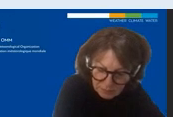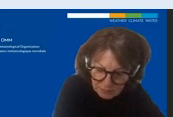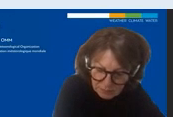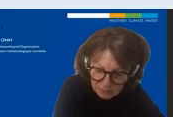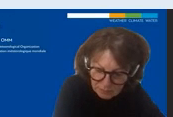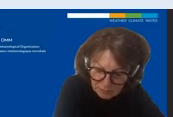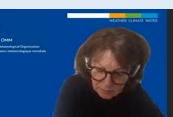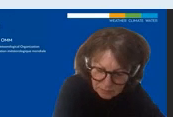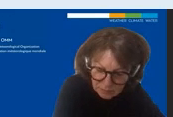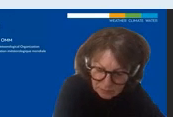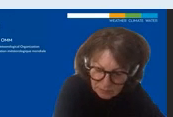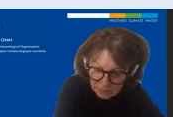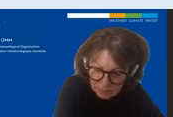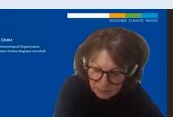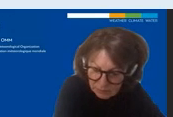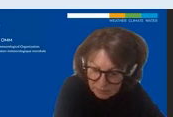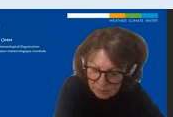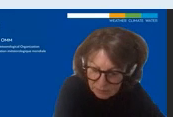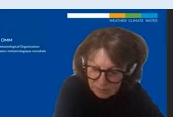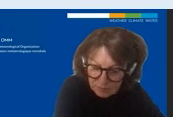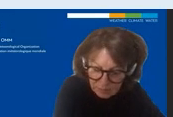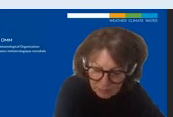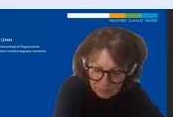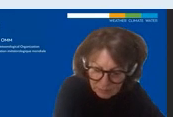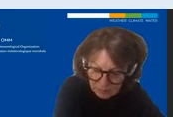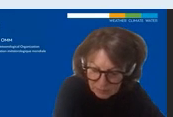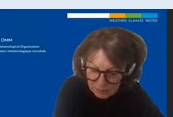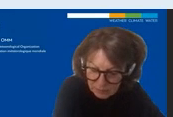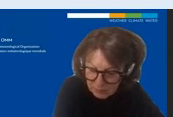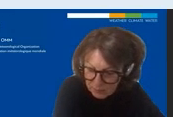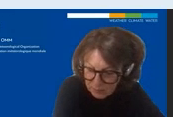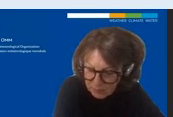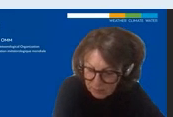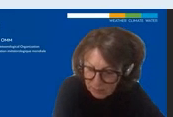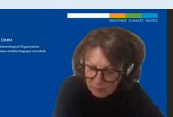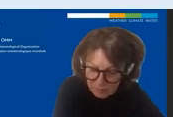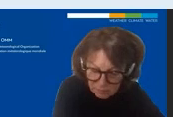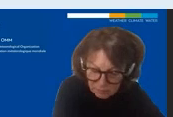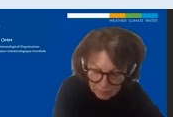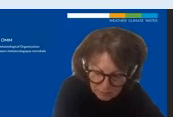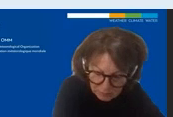don't usually get to the people that need to act on them.